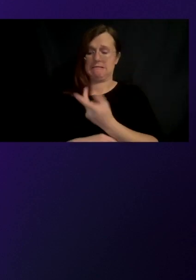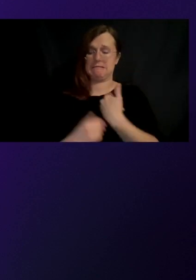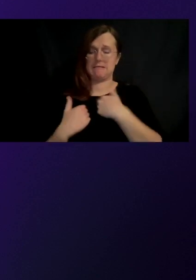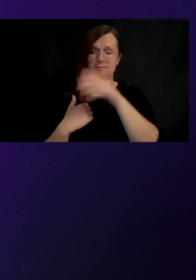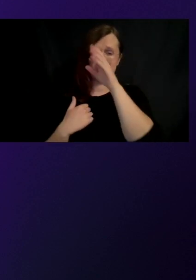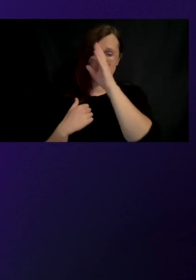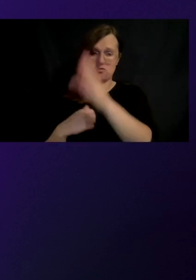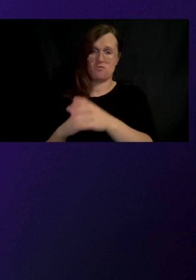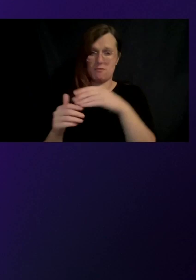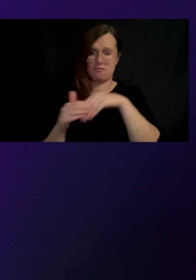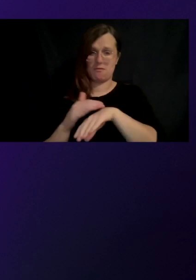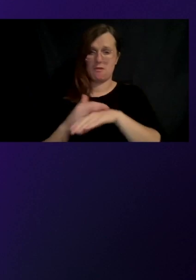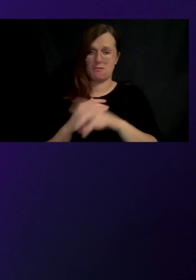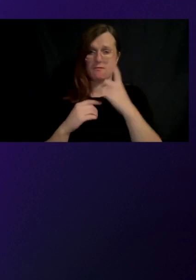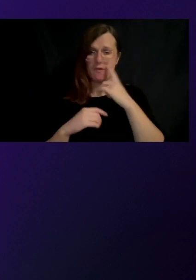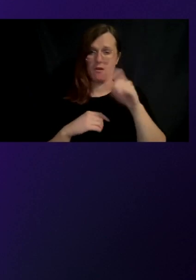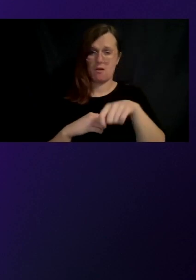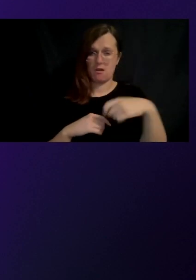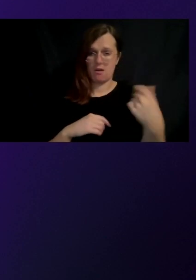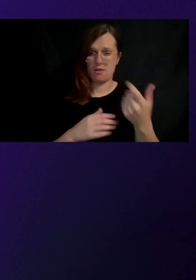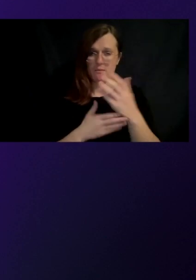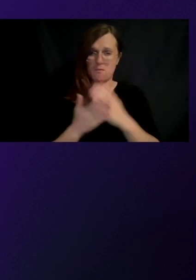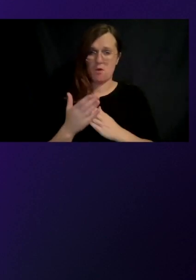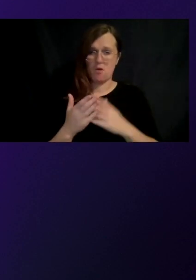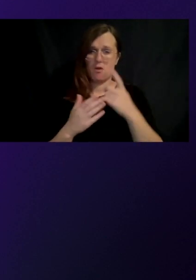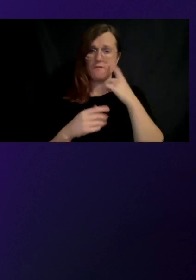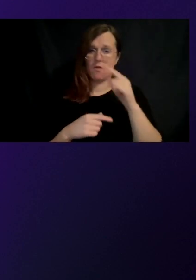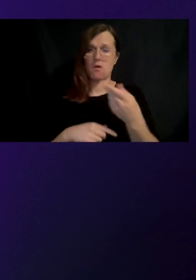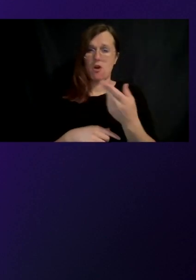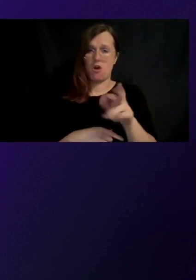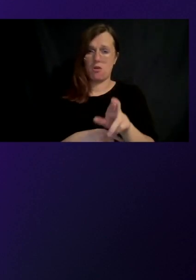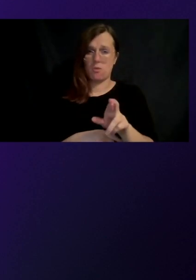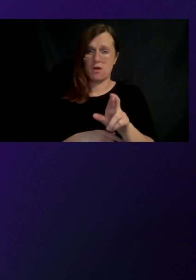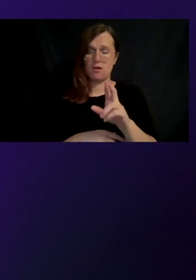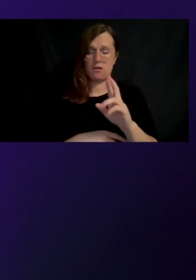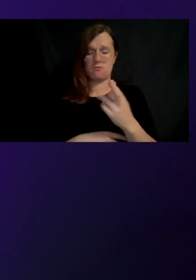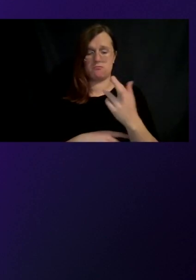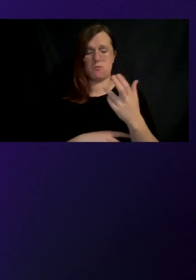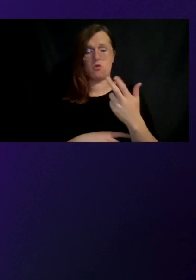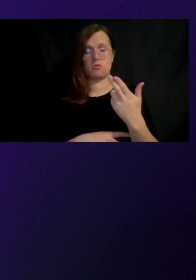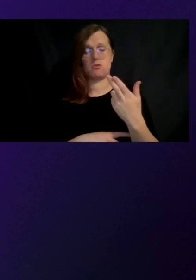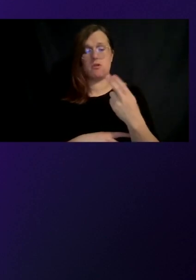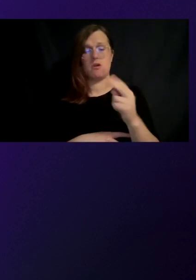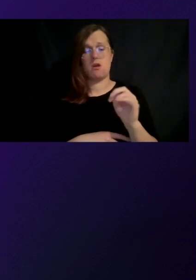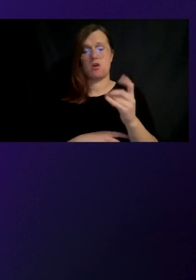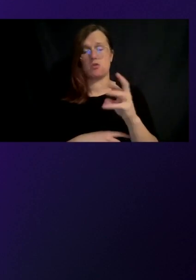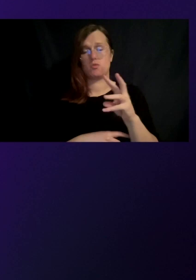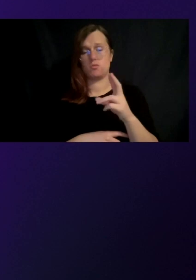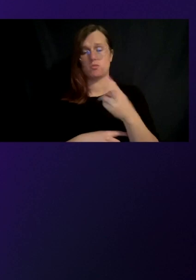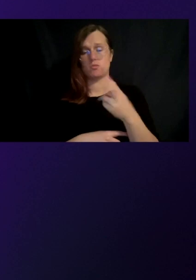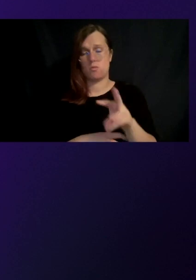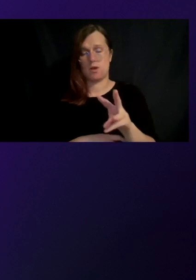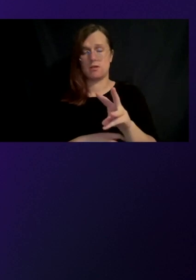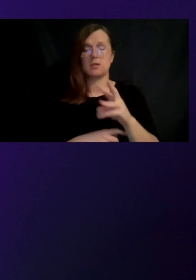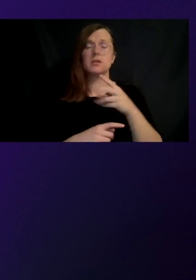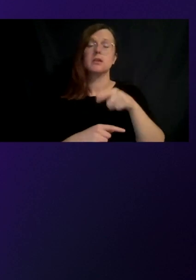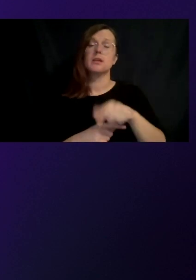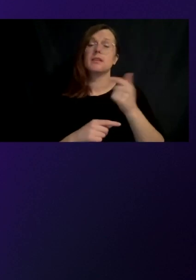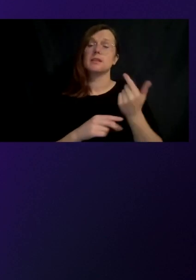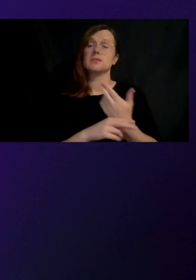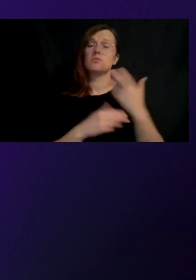other parts of the hardware as in their caches. And these vector processors can also run user-defined